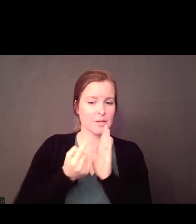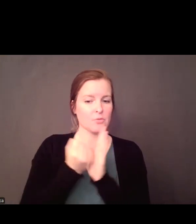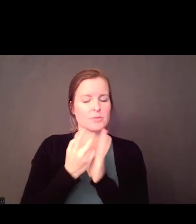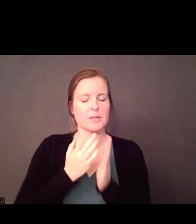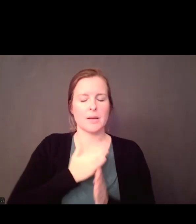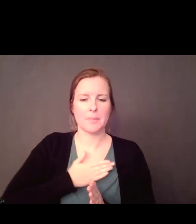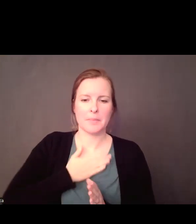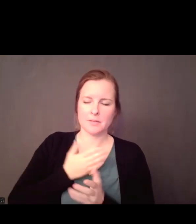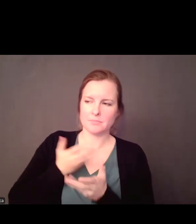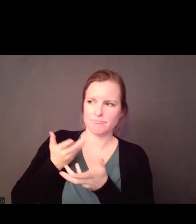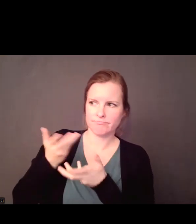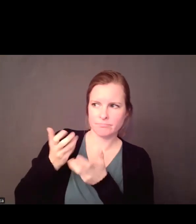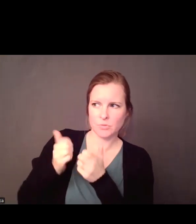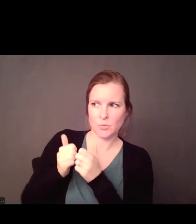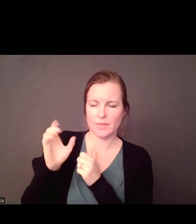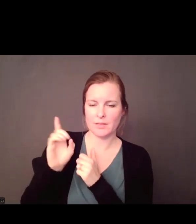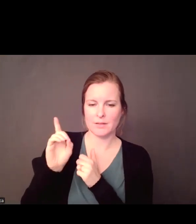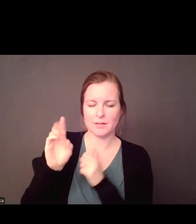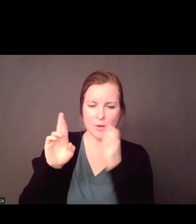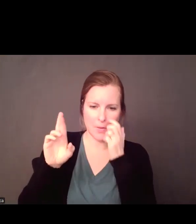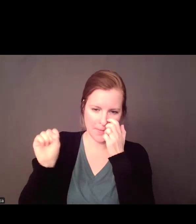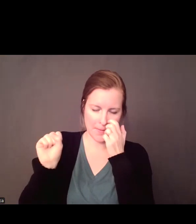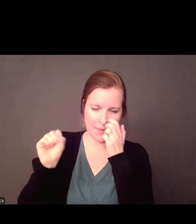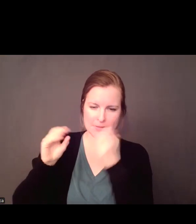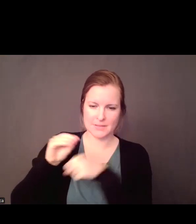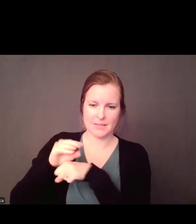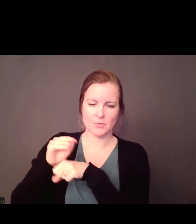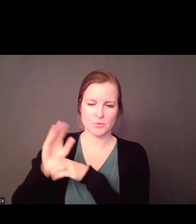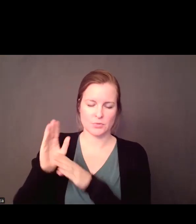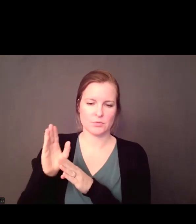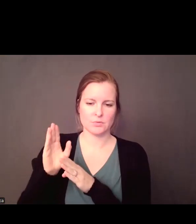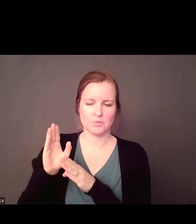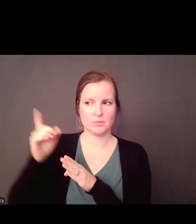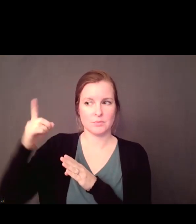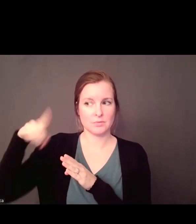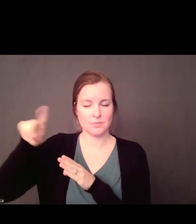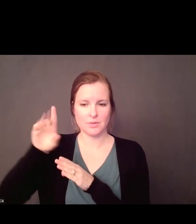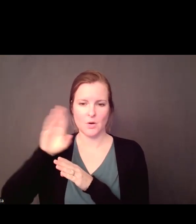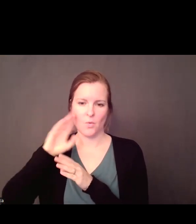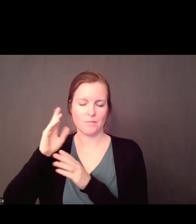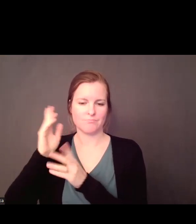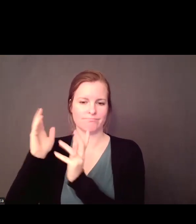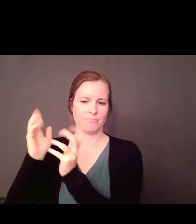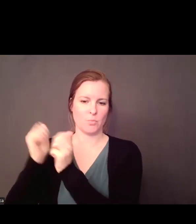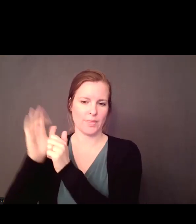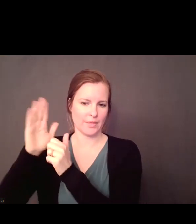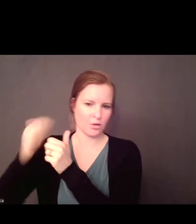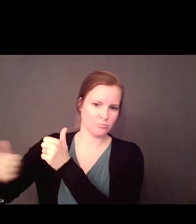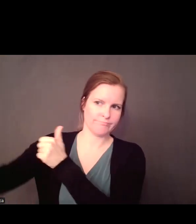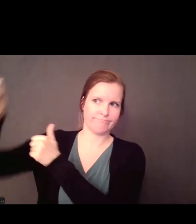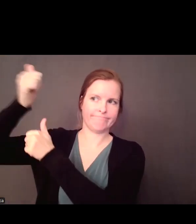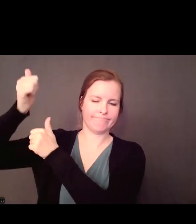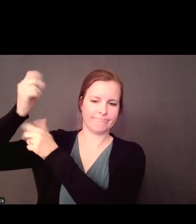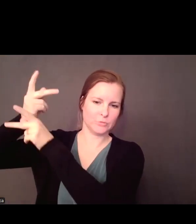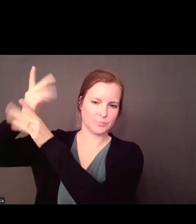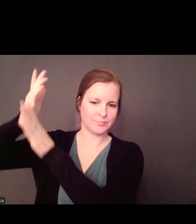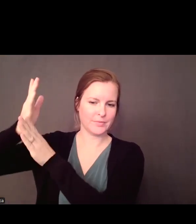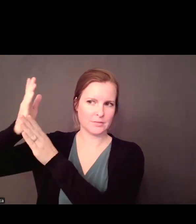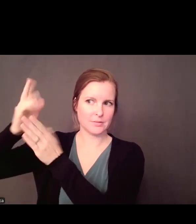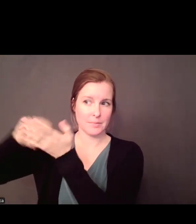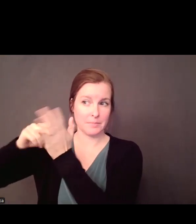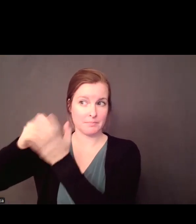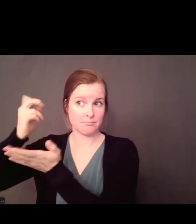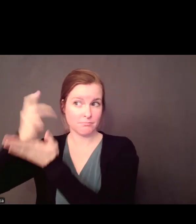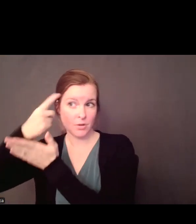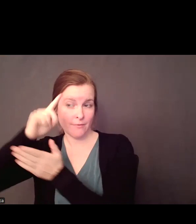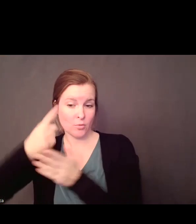DRS counselor, and the counselor will be able to speak with their manager supervisor and seek approval for